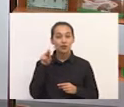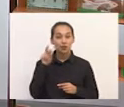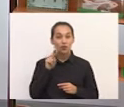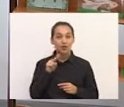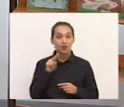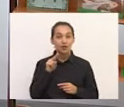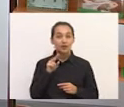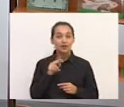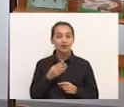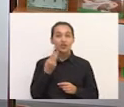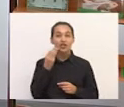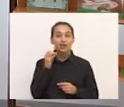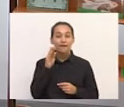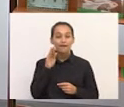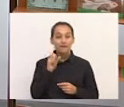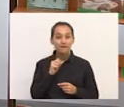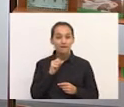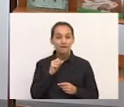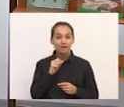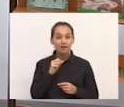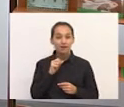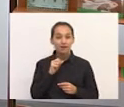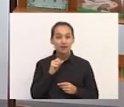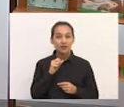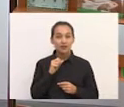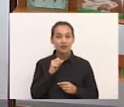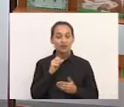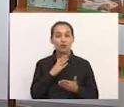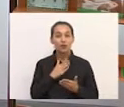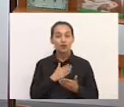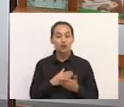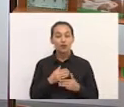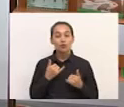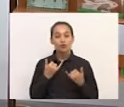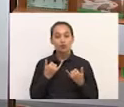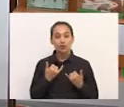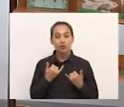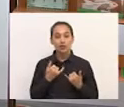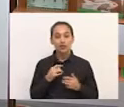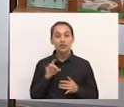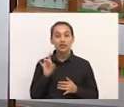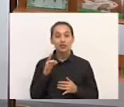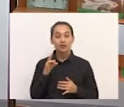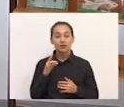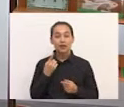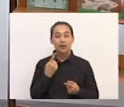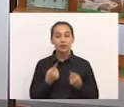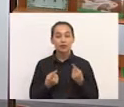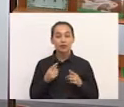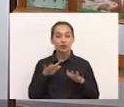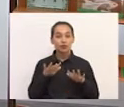qiladi. Qipchoq lahjasi deganda qaysi tilni tushunamiz? Bugungi kunda ham respublikamizning ayrim